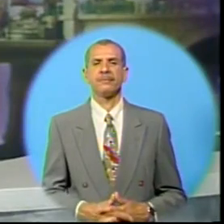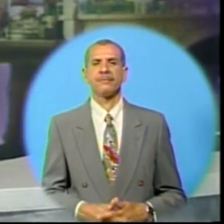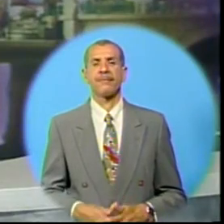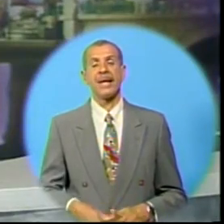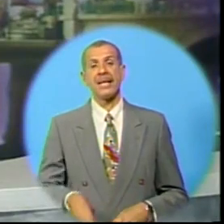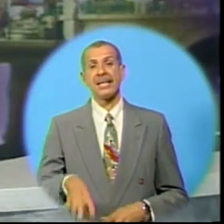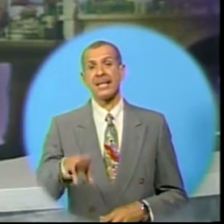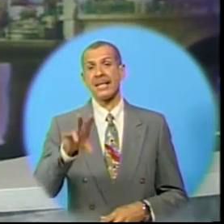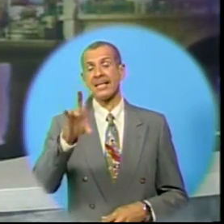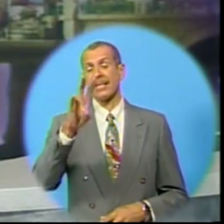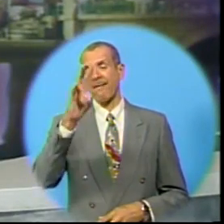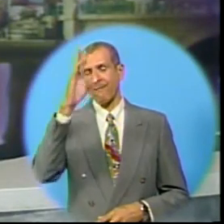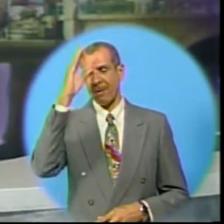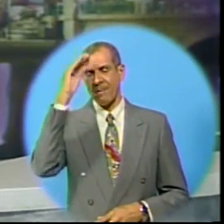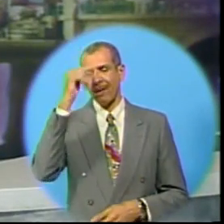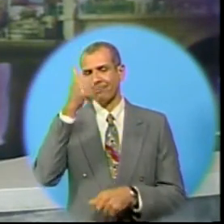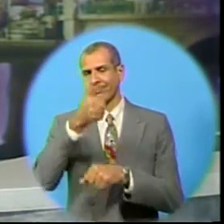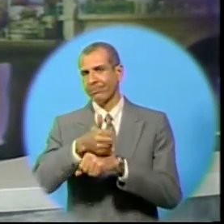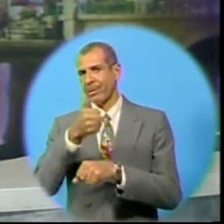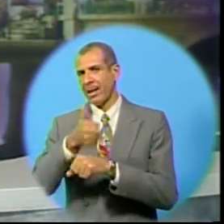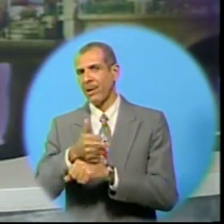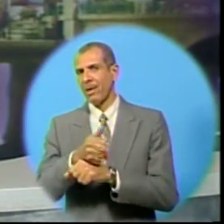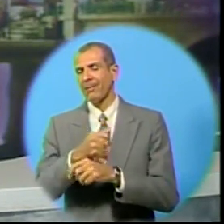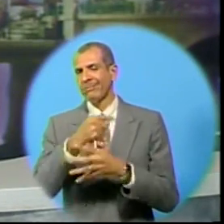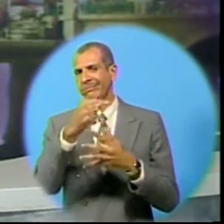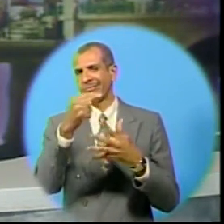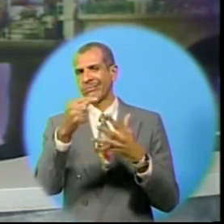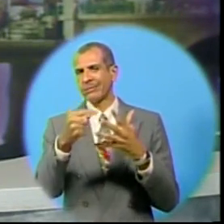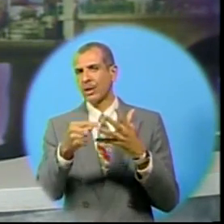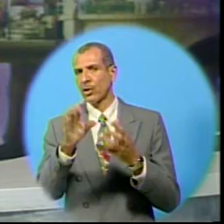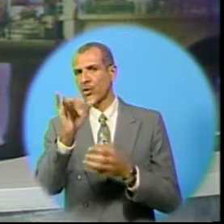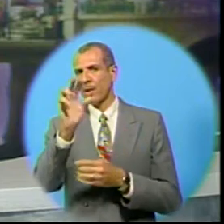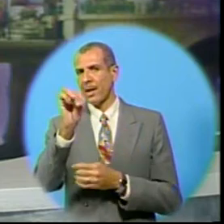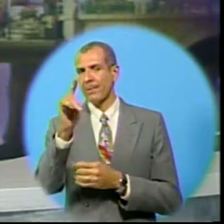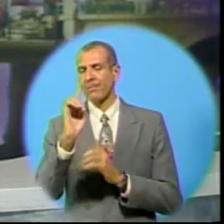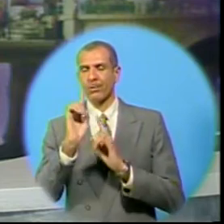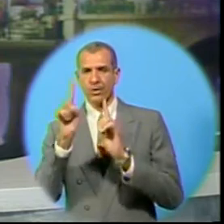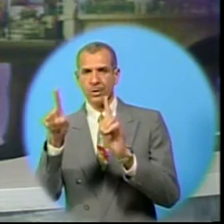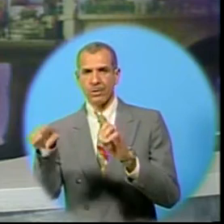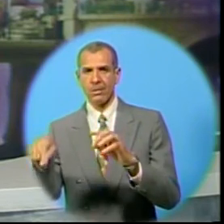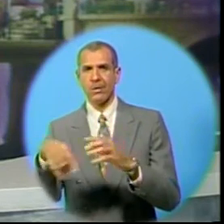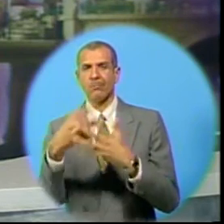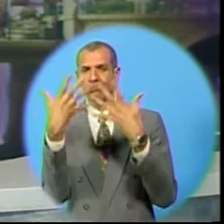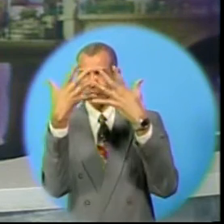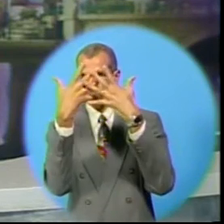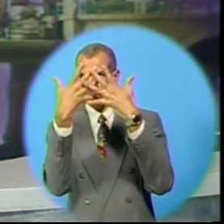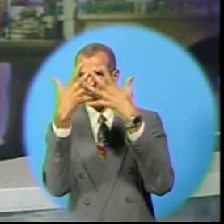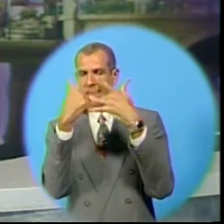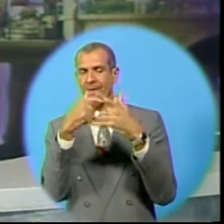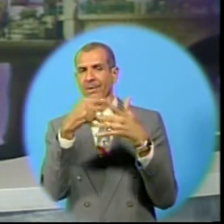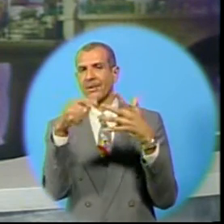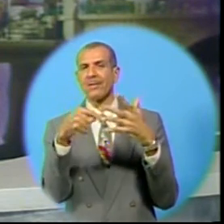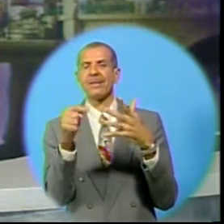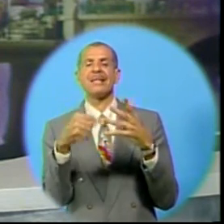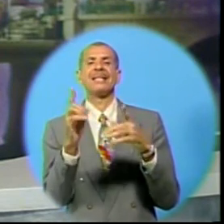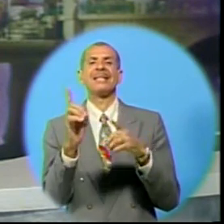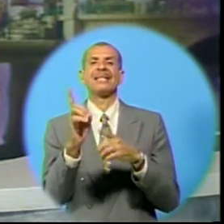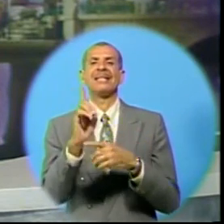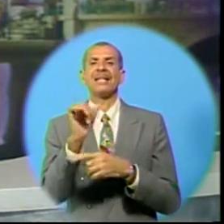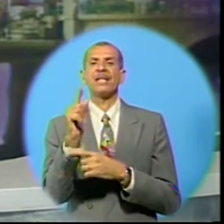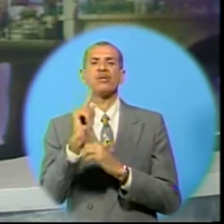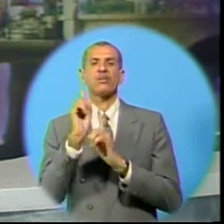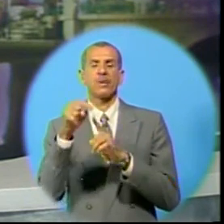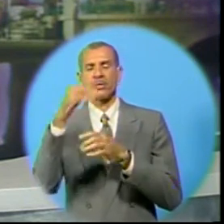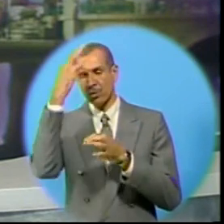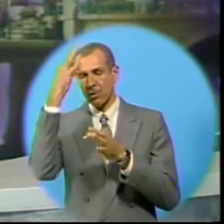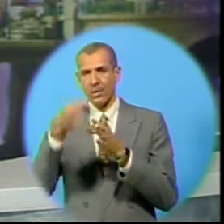The 7 men charged in connection with a number of serious crimes have been remanded to prison and have been given various dates to return to court within the